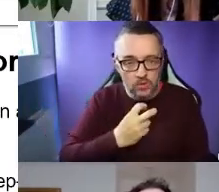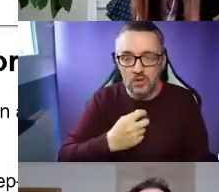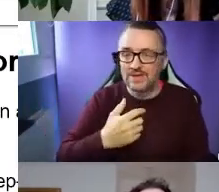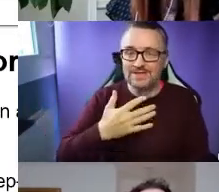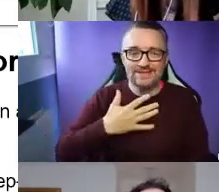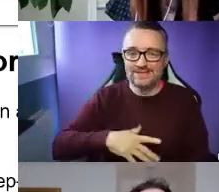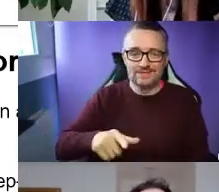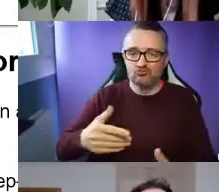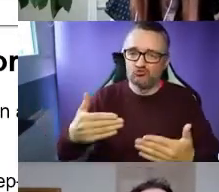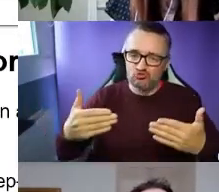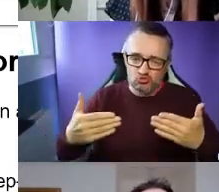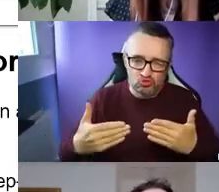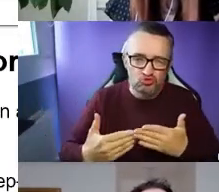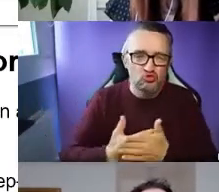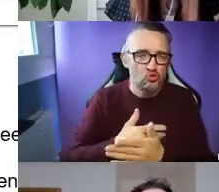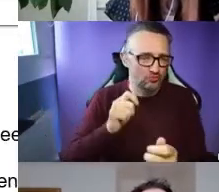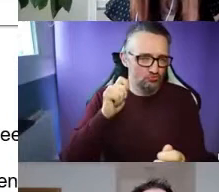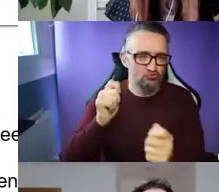redesign them.